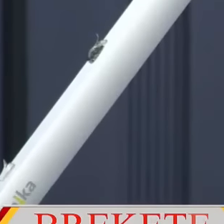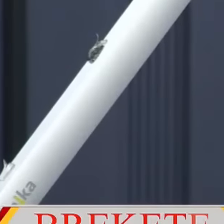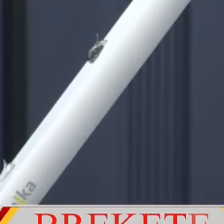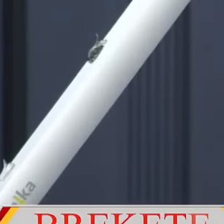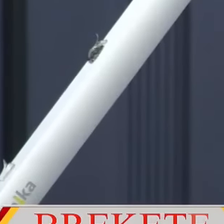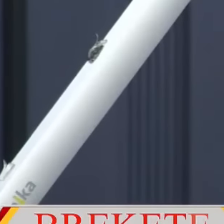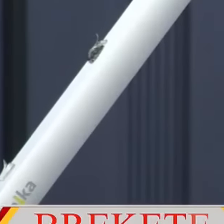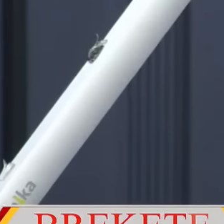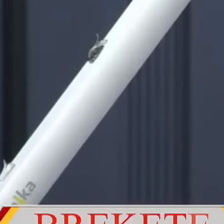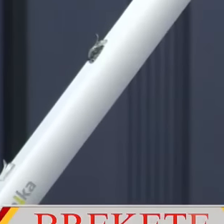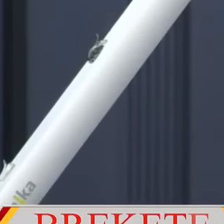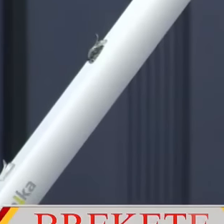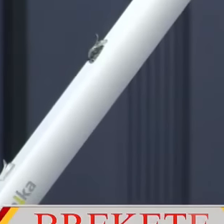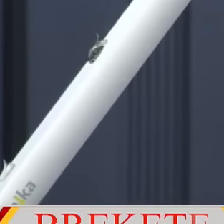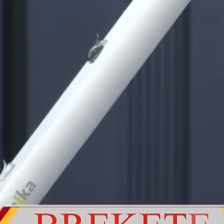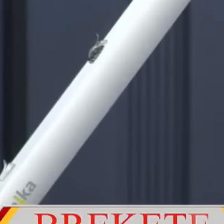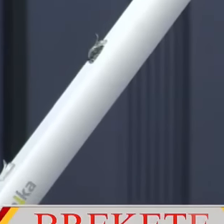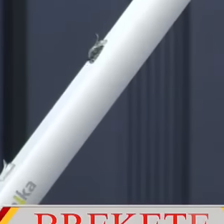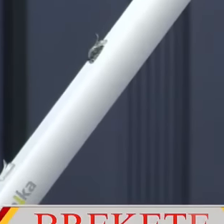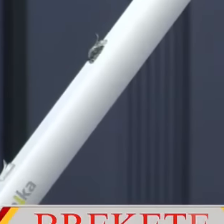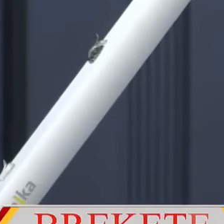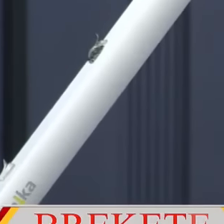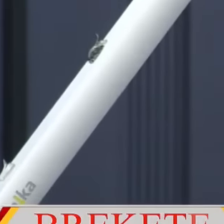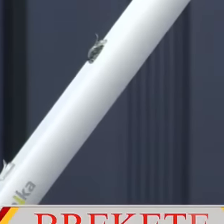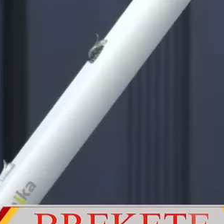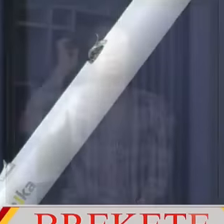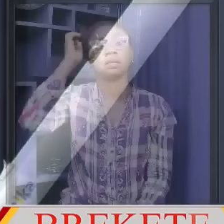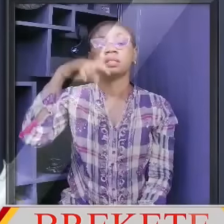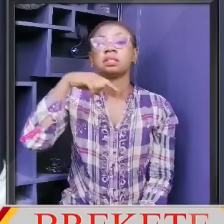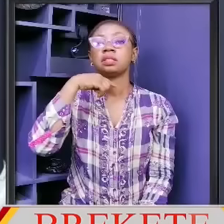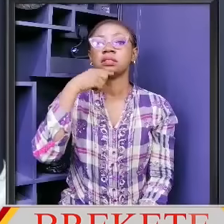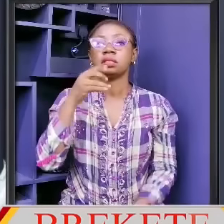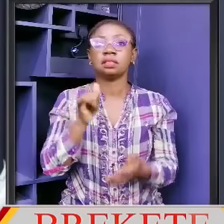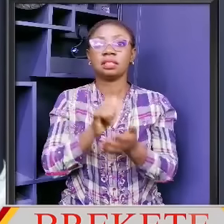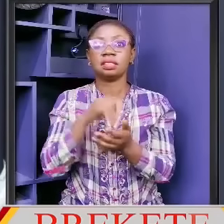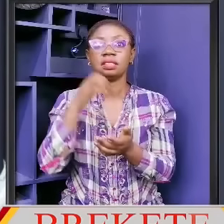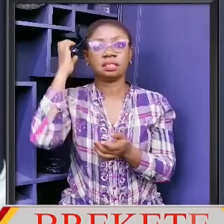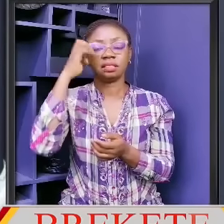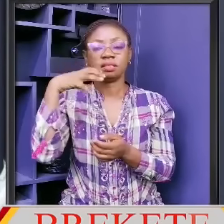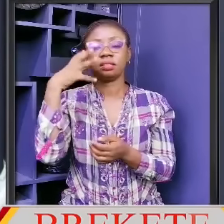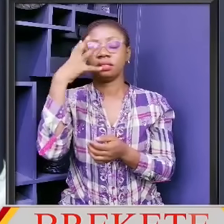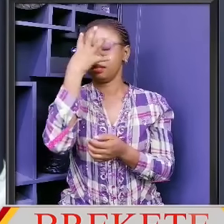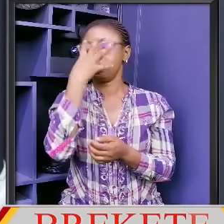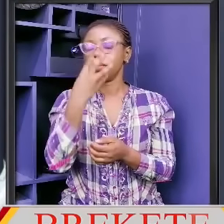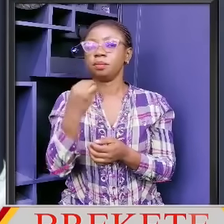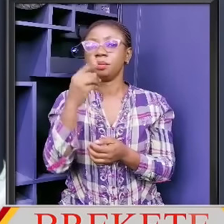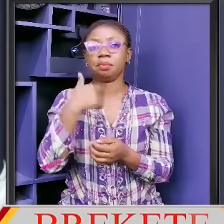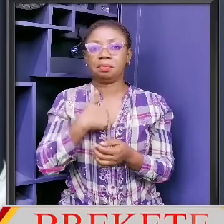say hey, I just wake him up from sleep say in one washing face